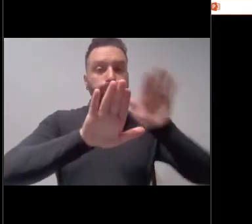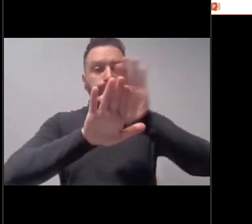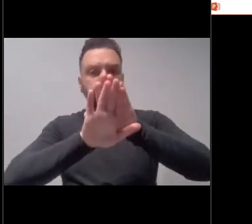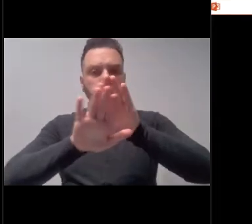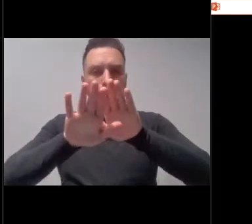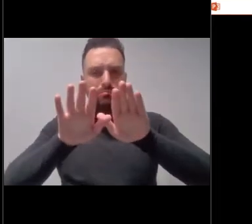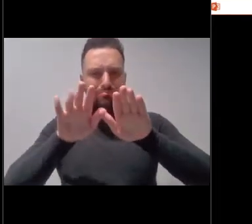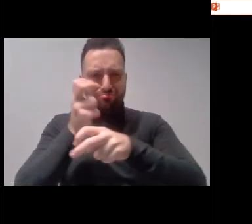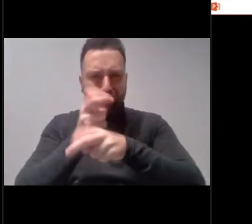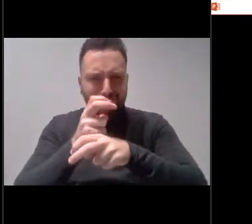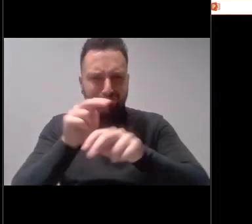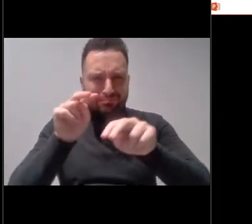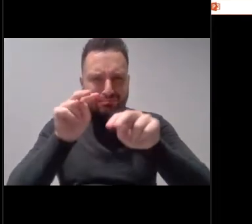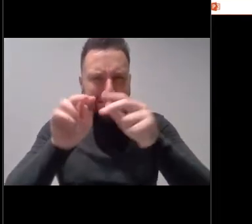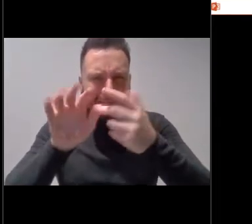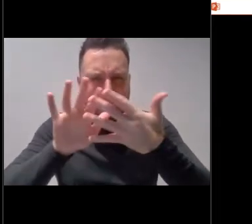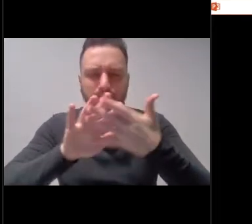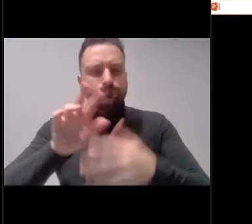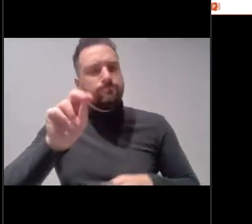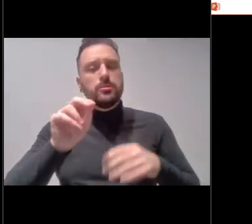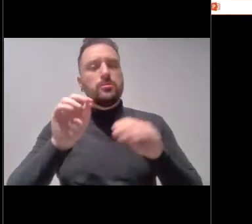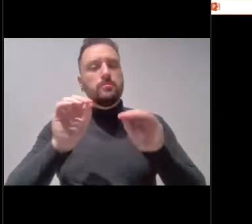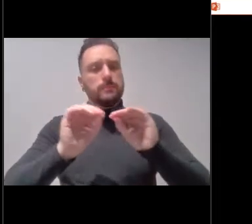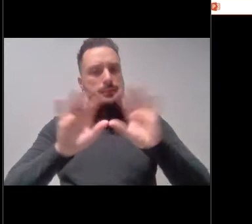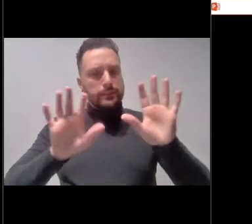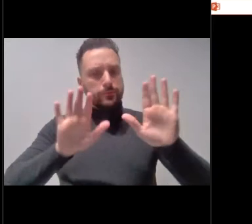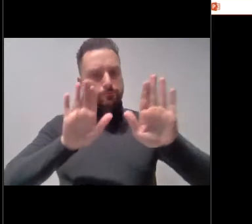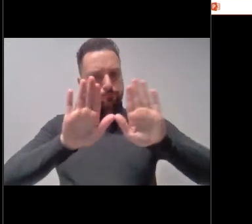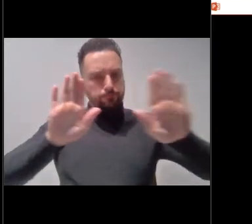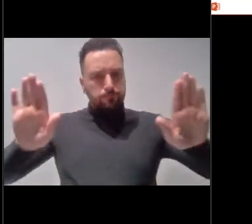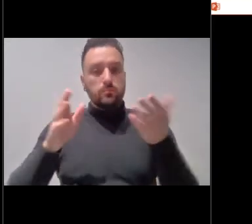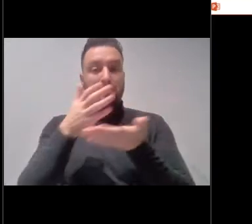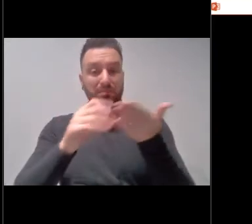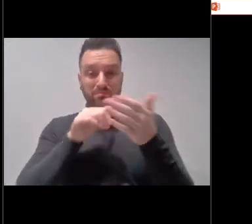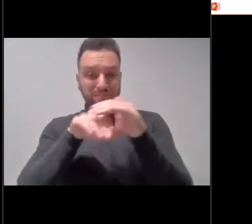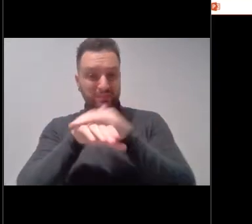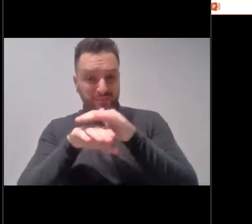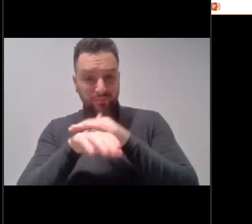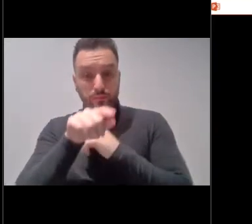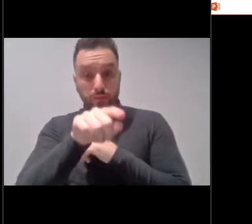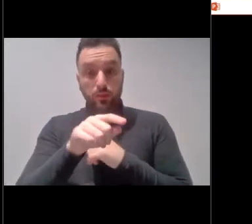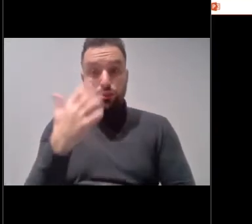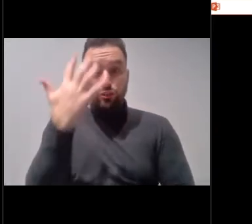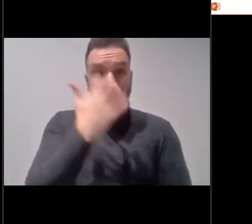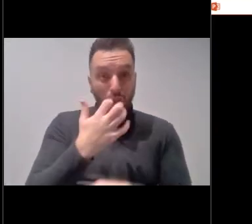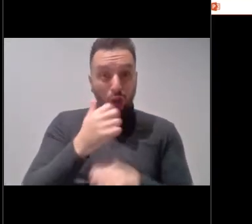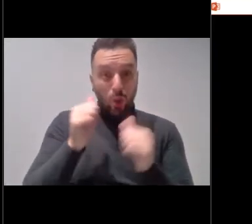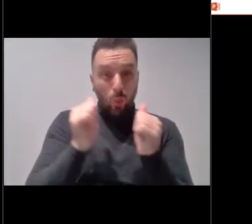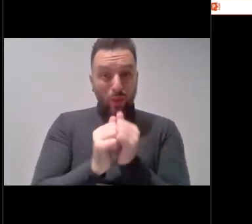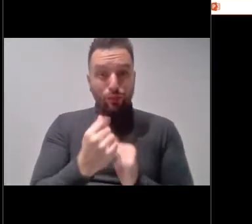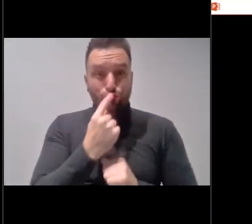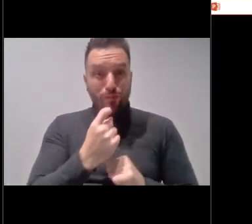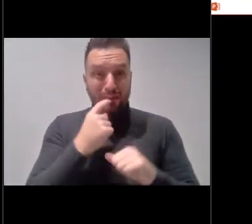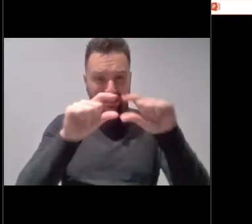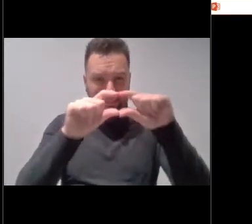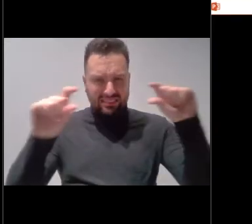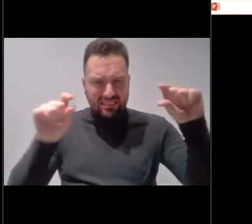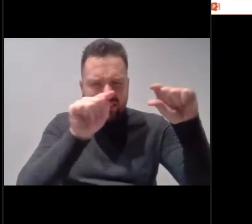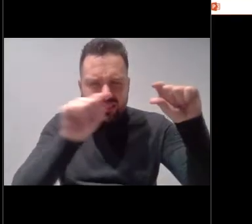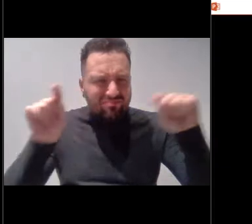and some colors would not pass accessibility testing, like here, the dark on the red, you really cannot read what those words